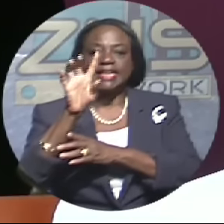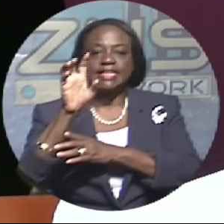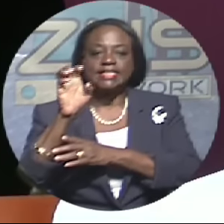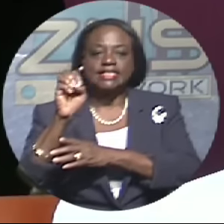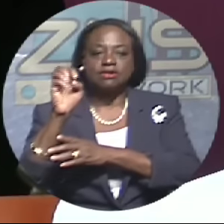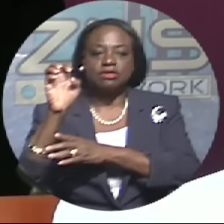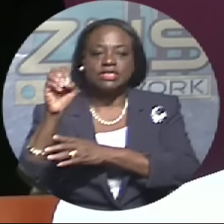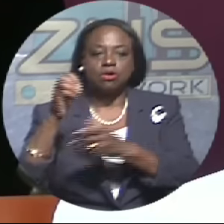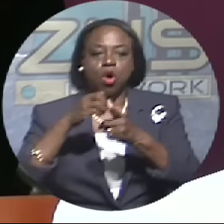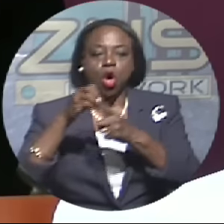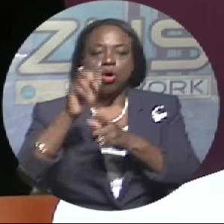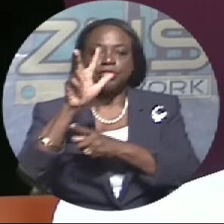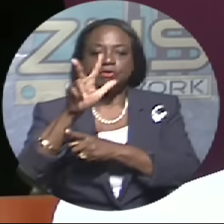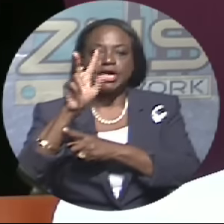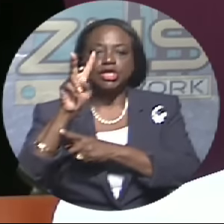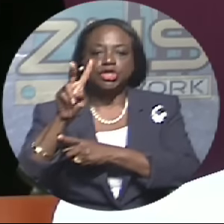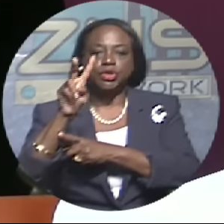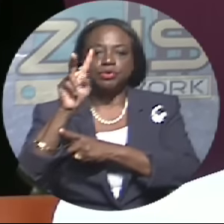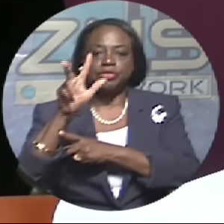302-1800 or